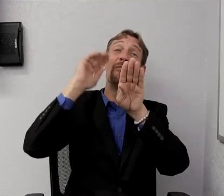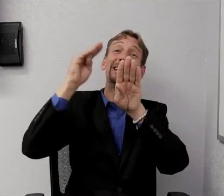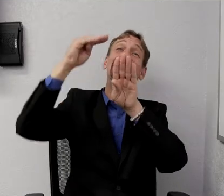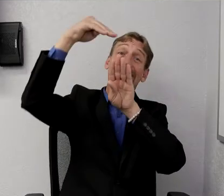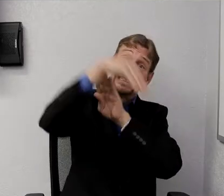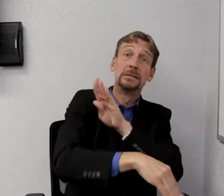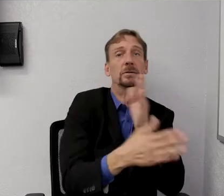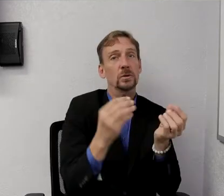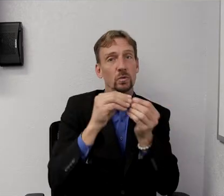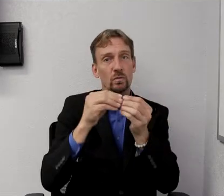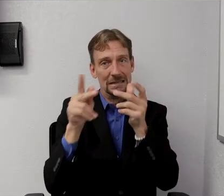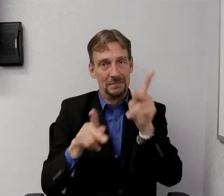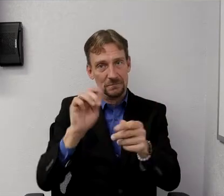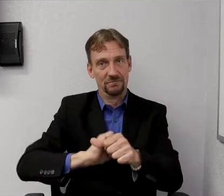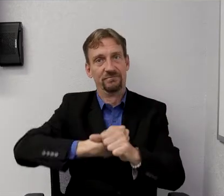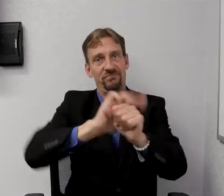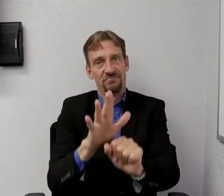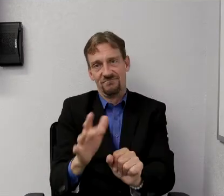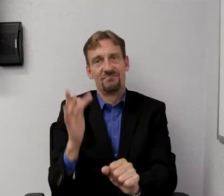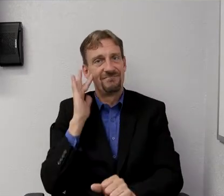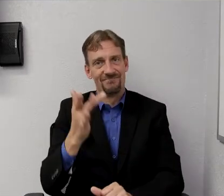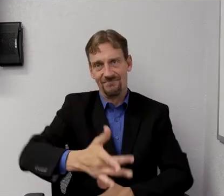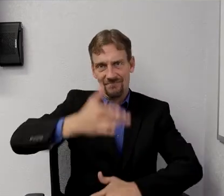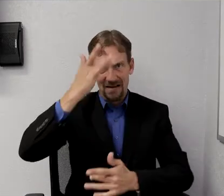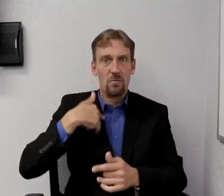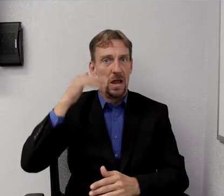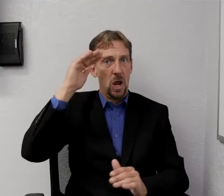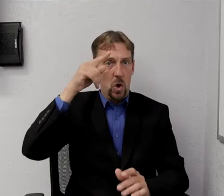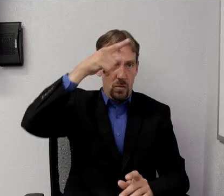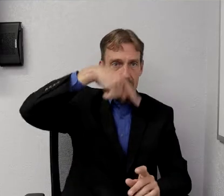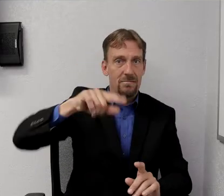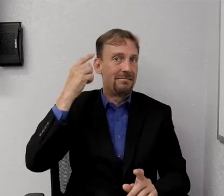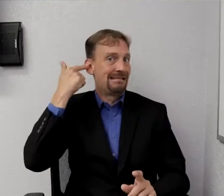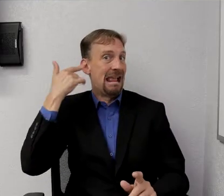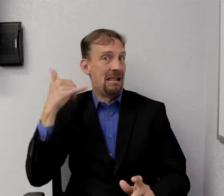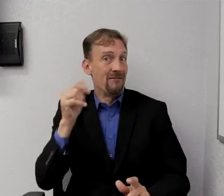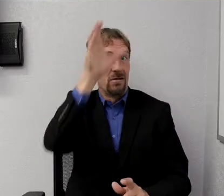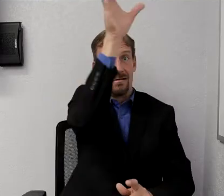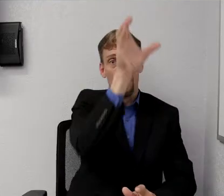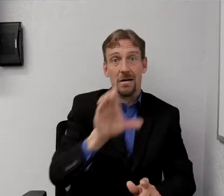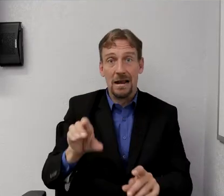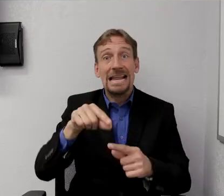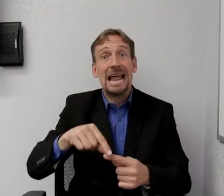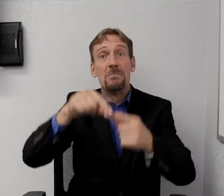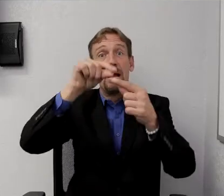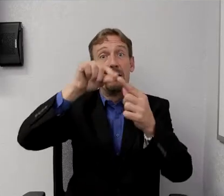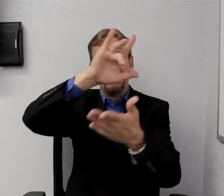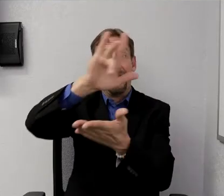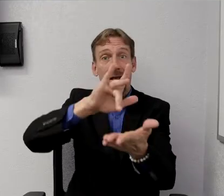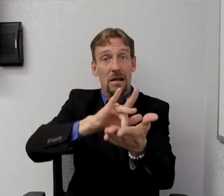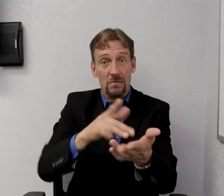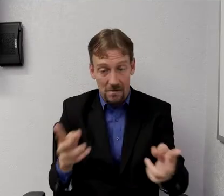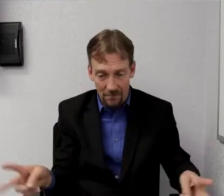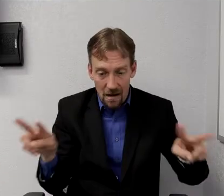But just I'm hoping that California and the San Joaquin Valley in particular, that it